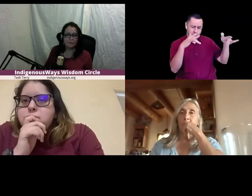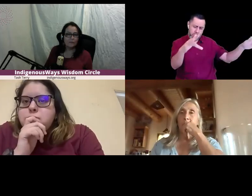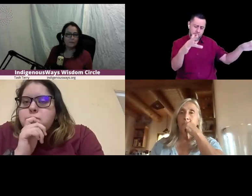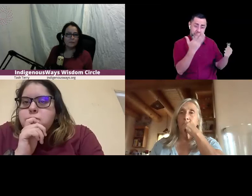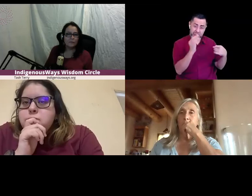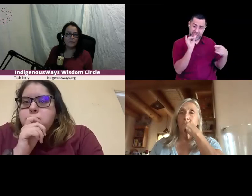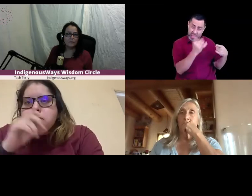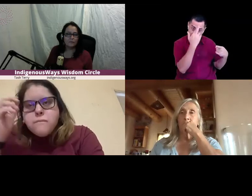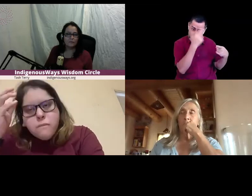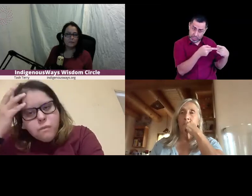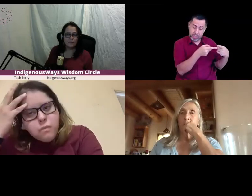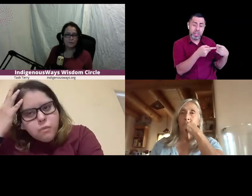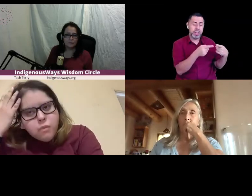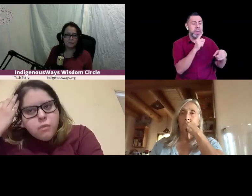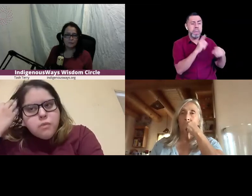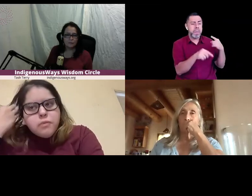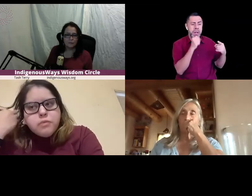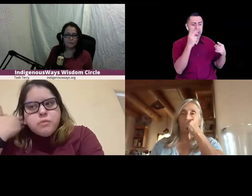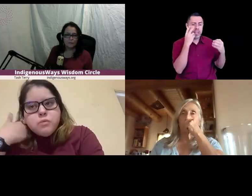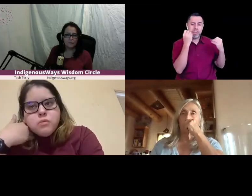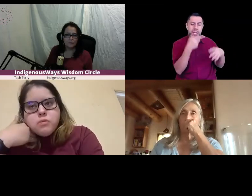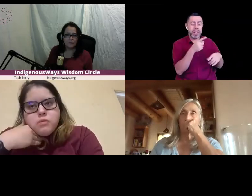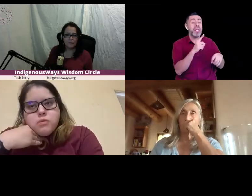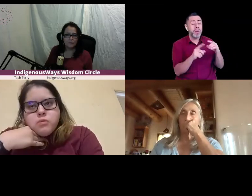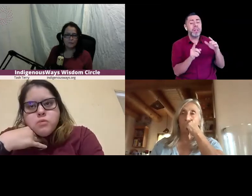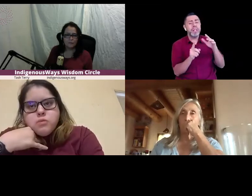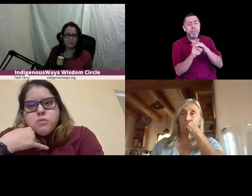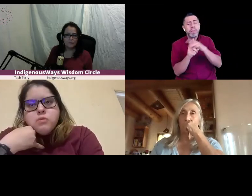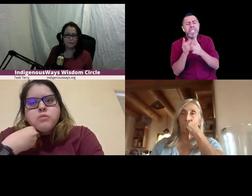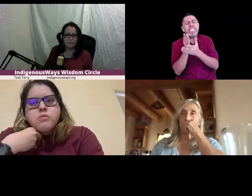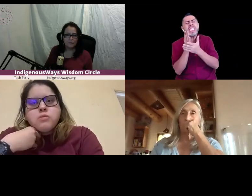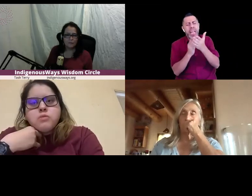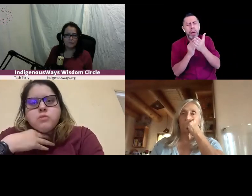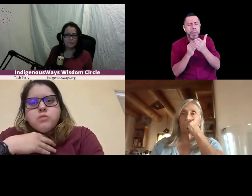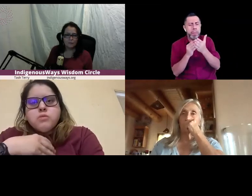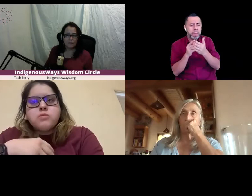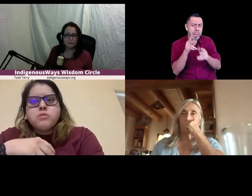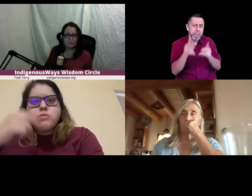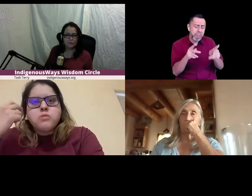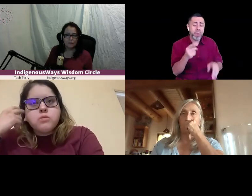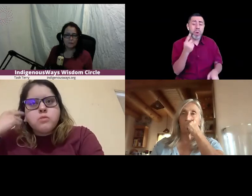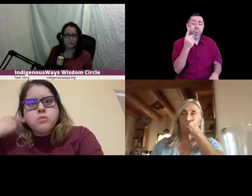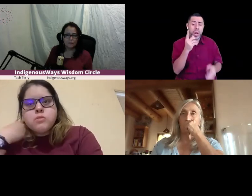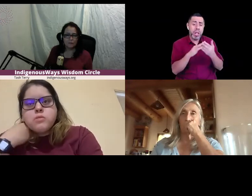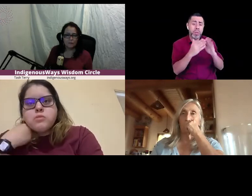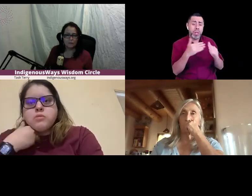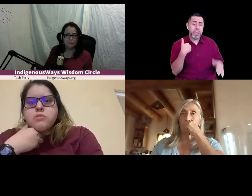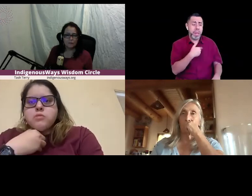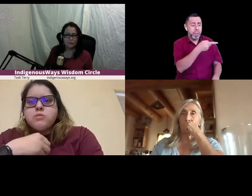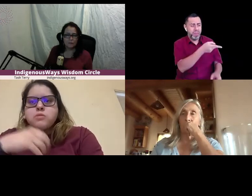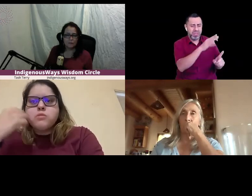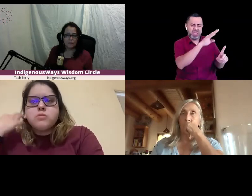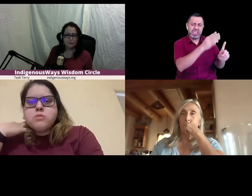some homes, and you know, we lost a community member to COVID.